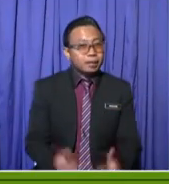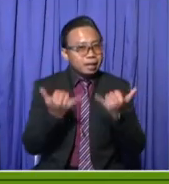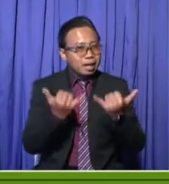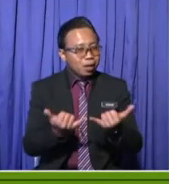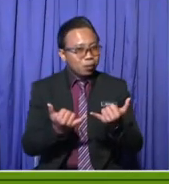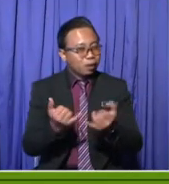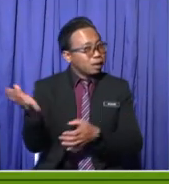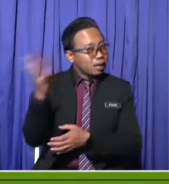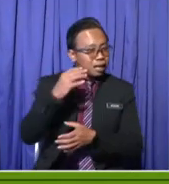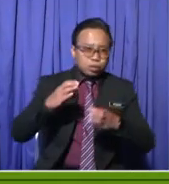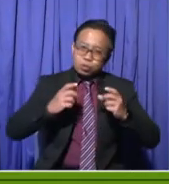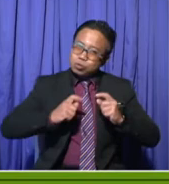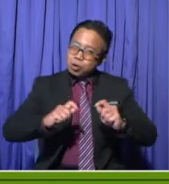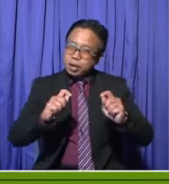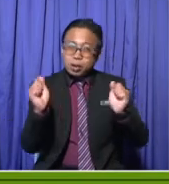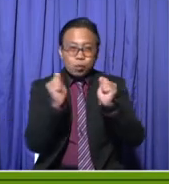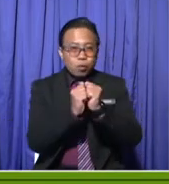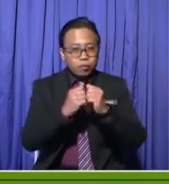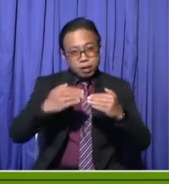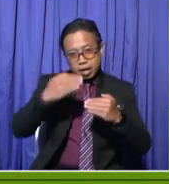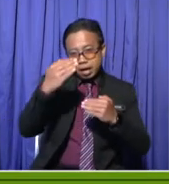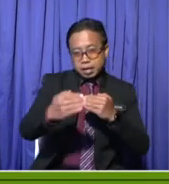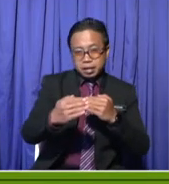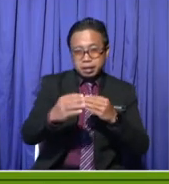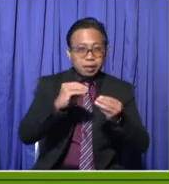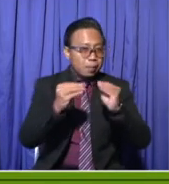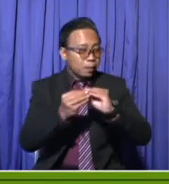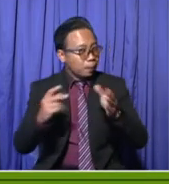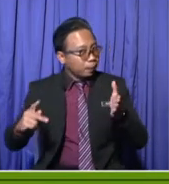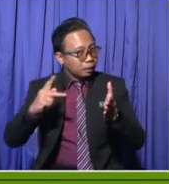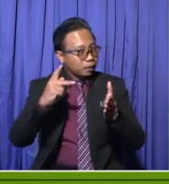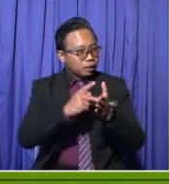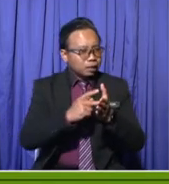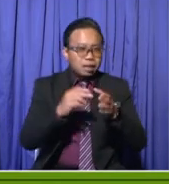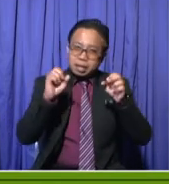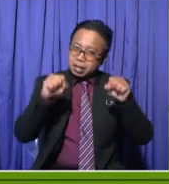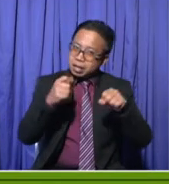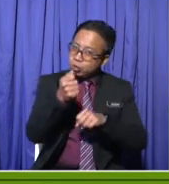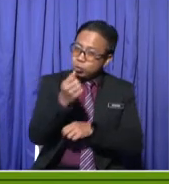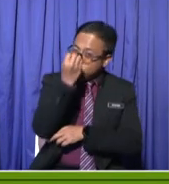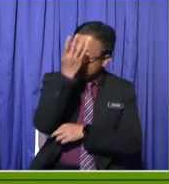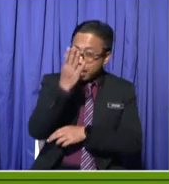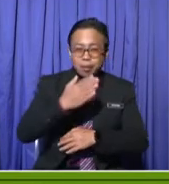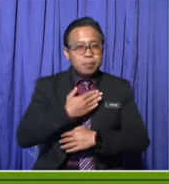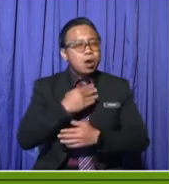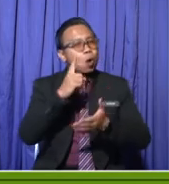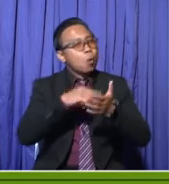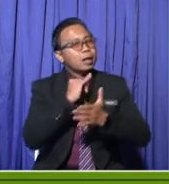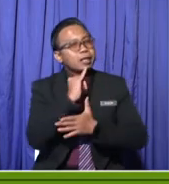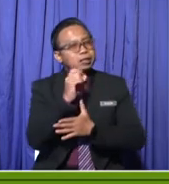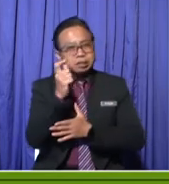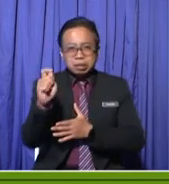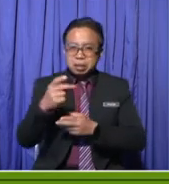Now, let's try with another number pattern. Can you tell me what is the